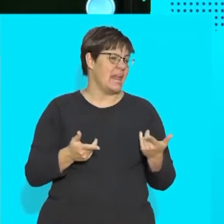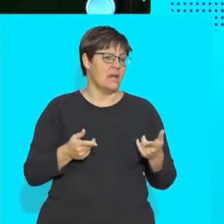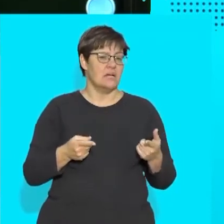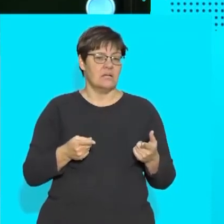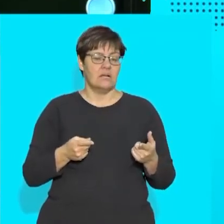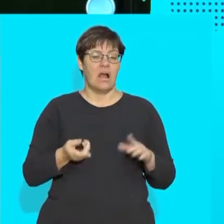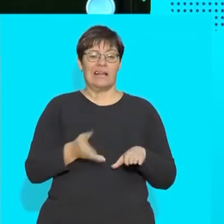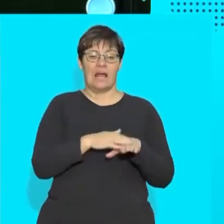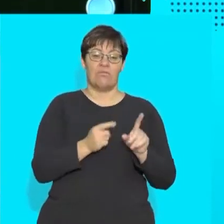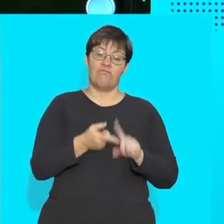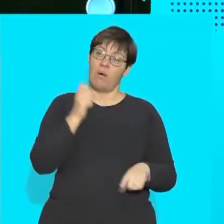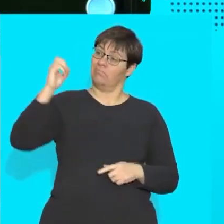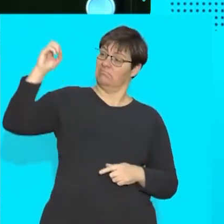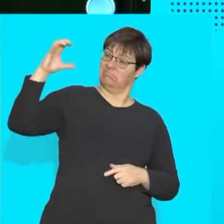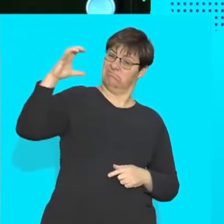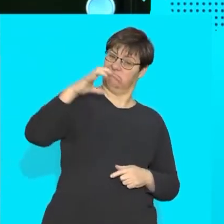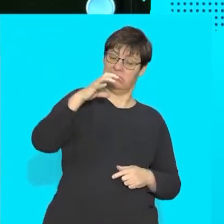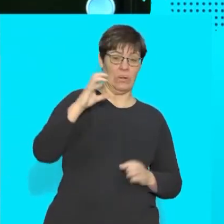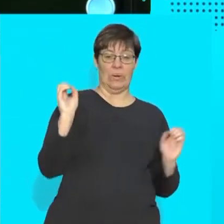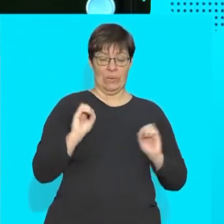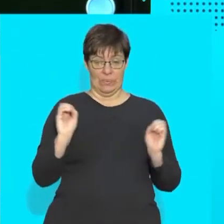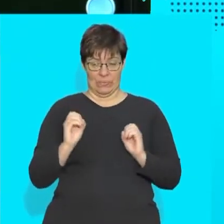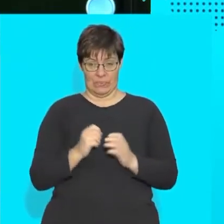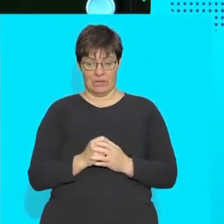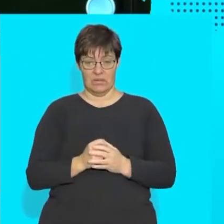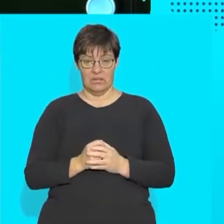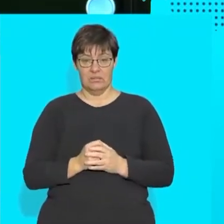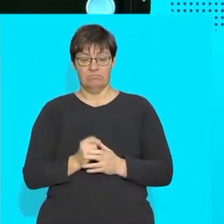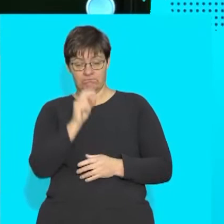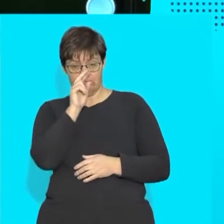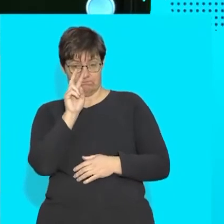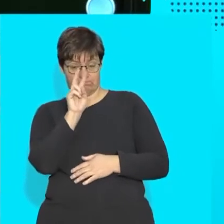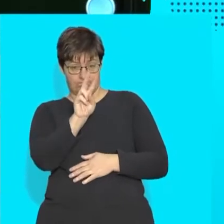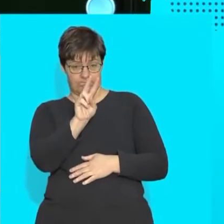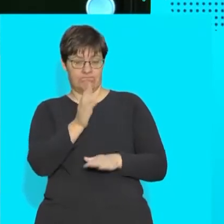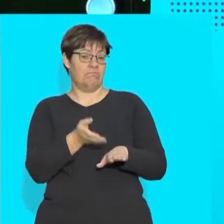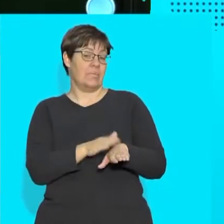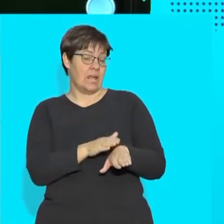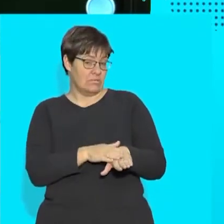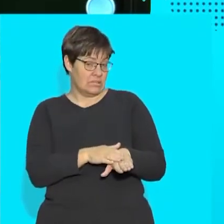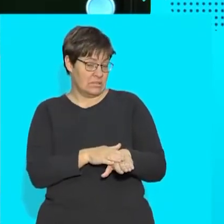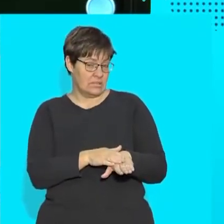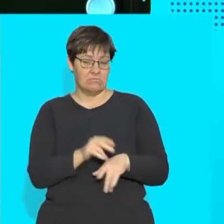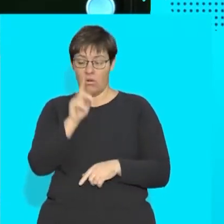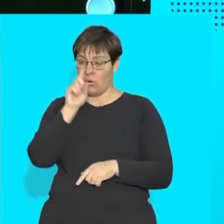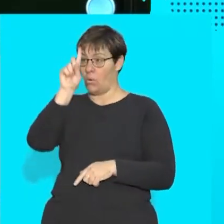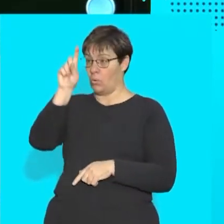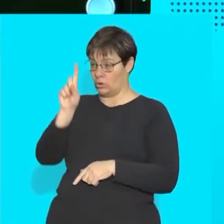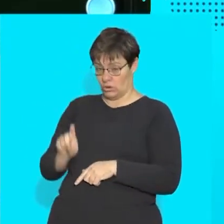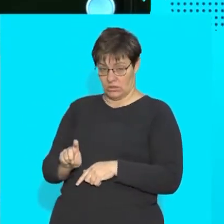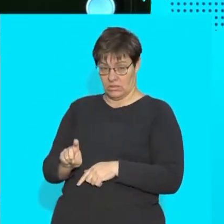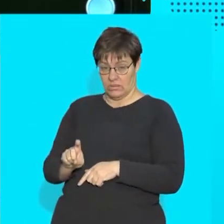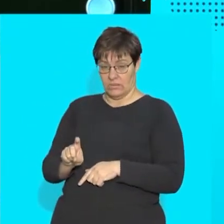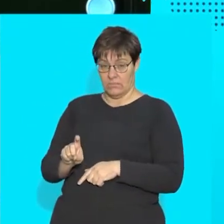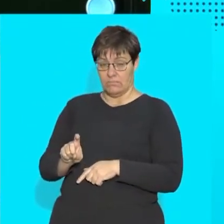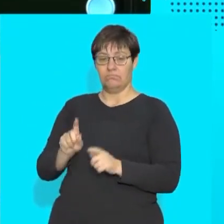about current from intensity. All we can do when we look at current and we look at questions where they